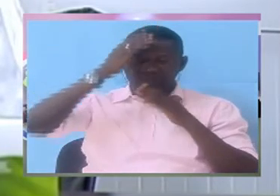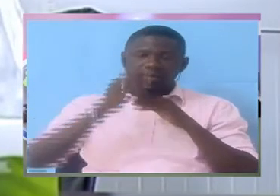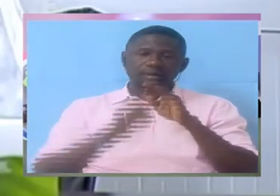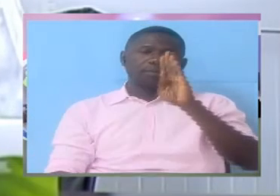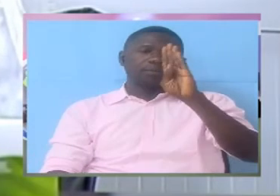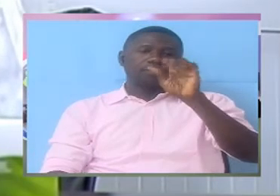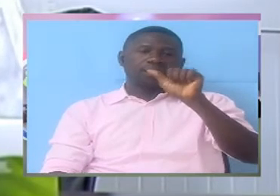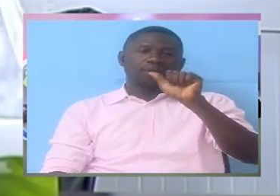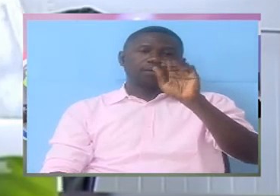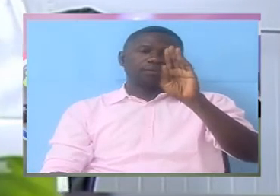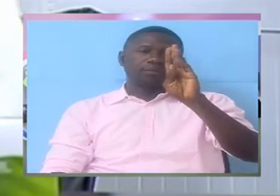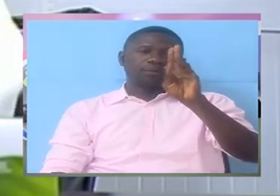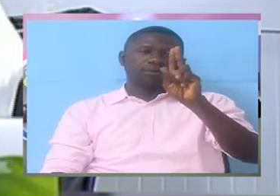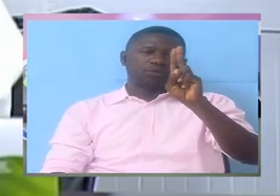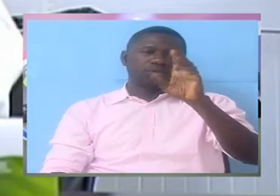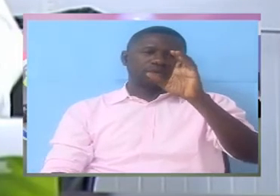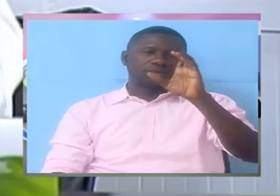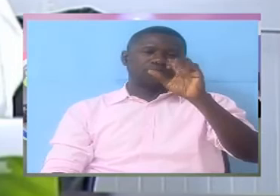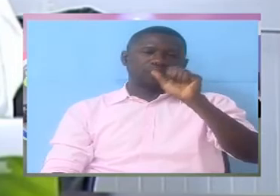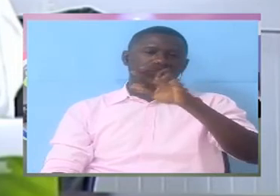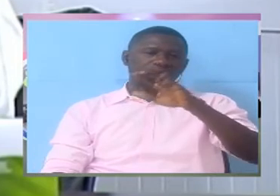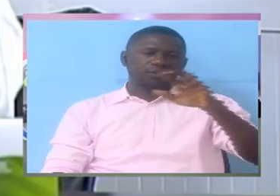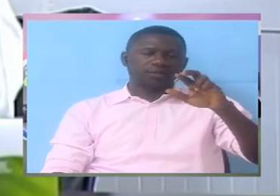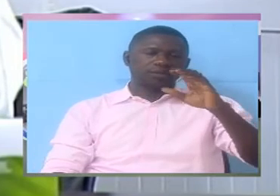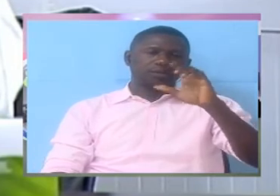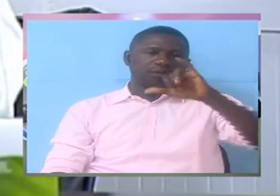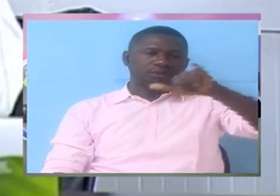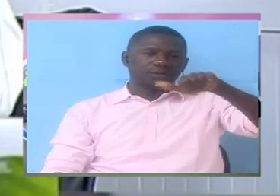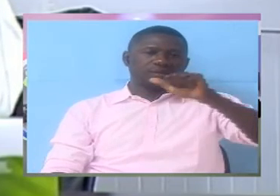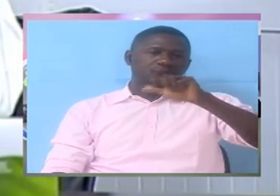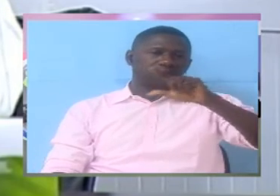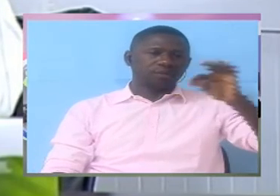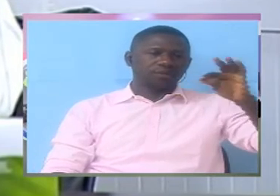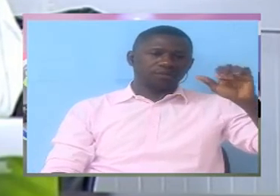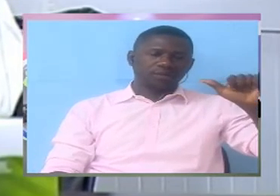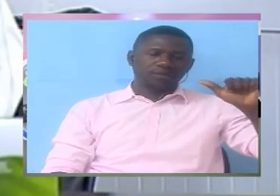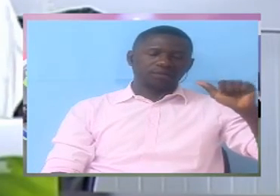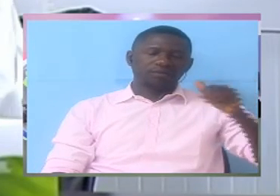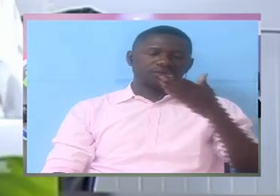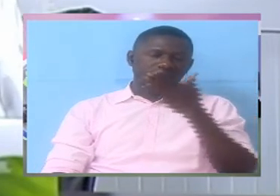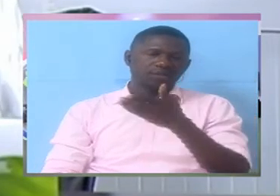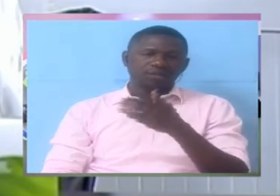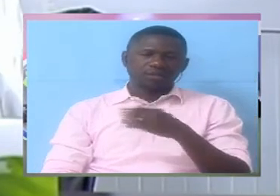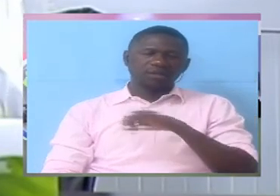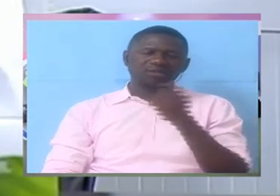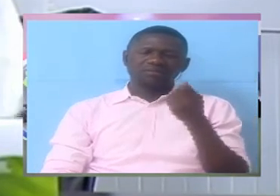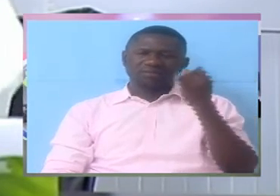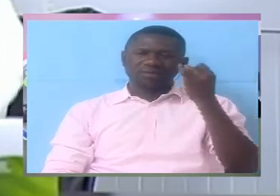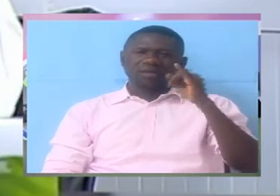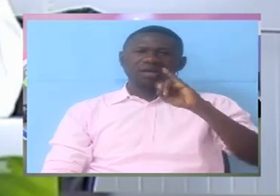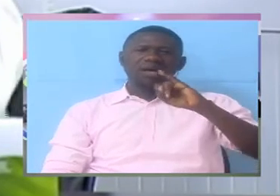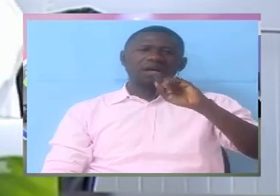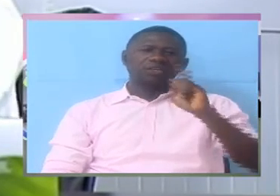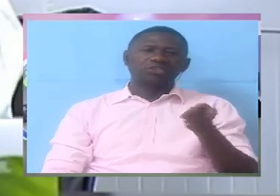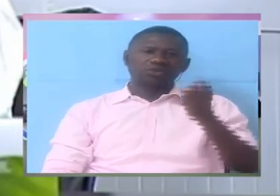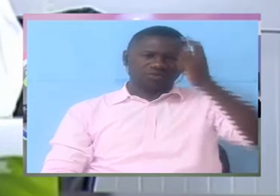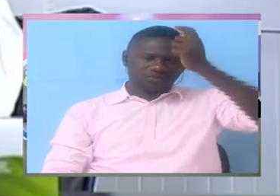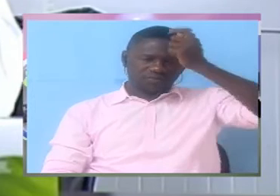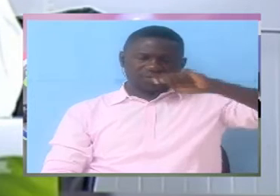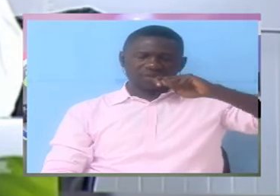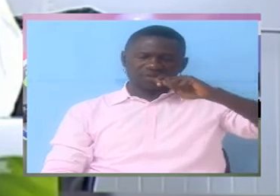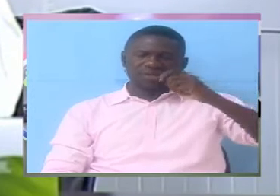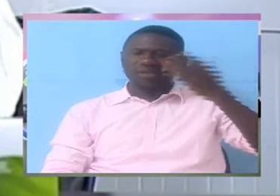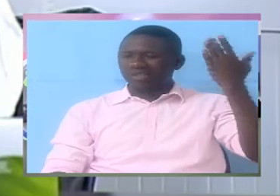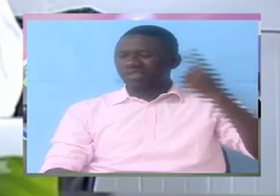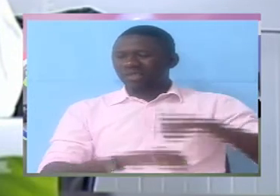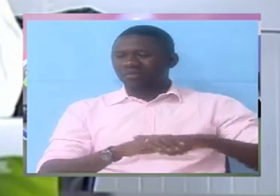Babukar Jata. Babukar Jata. Yeah, I think the inspector general at the time, I forgot, I don't know what that is, Jibril Diouf, I'm not